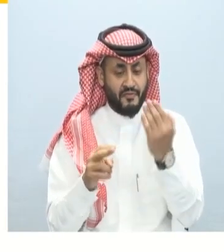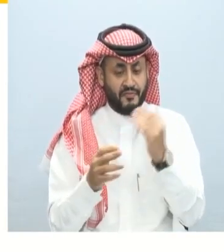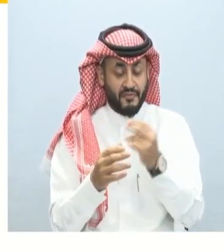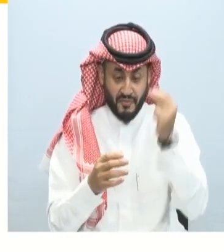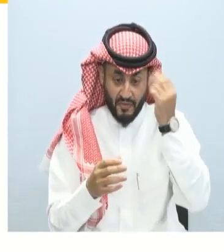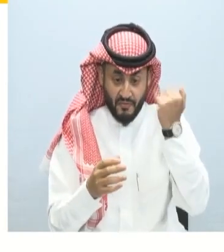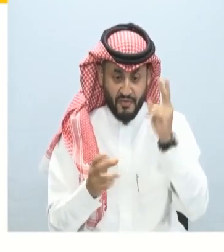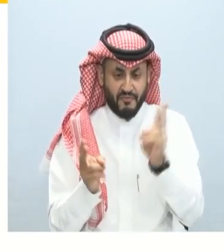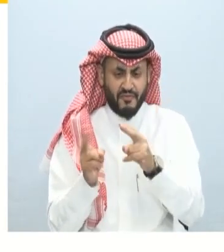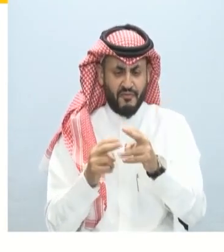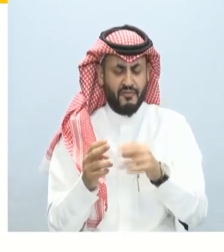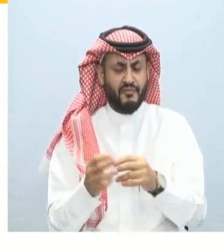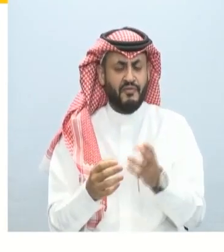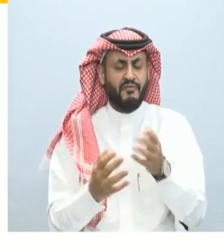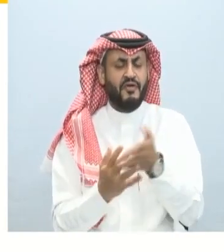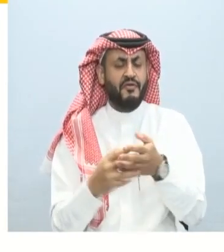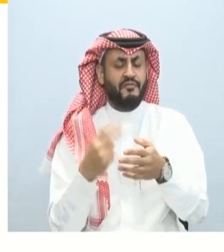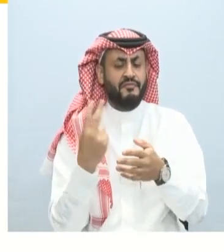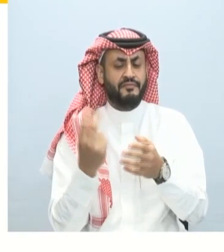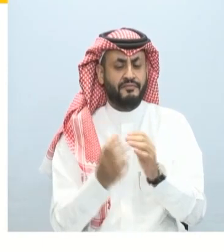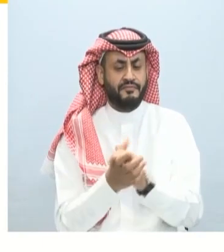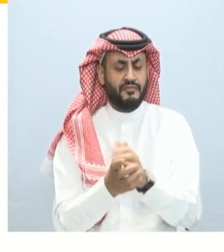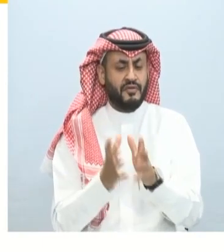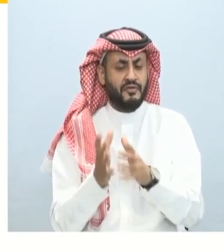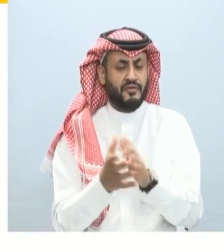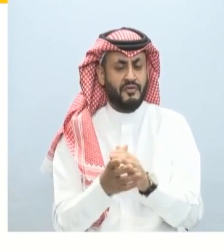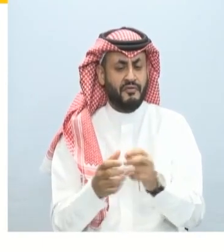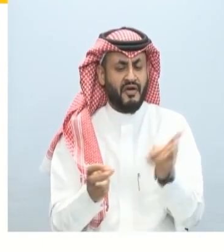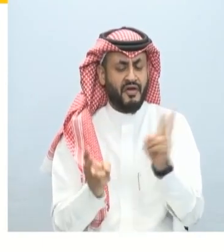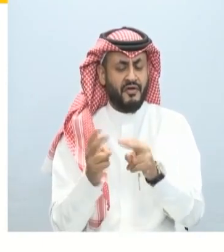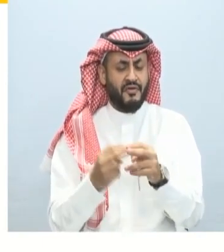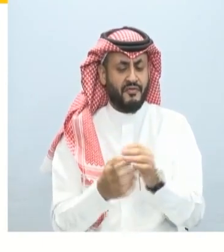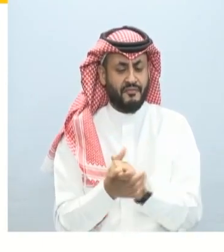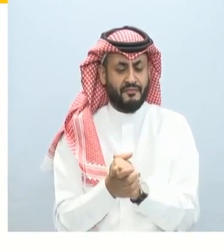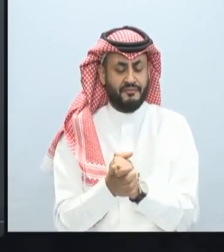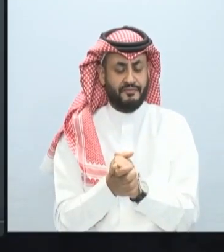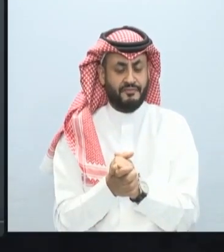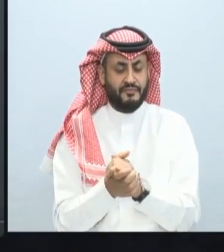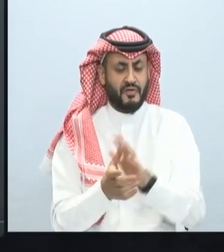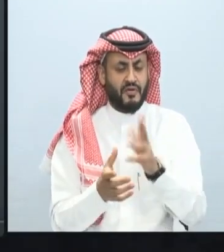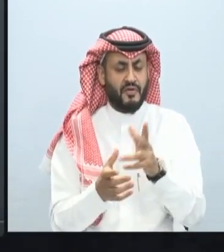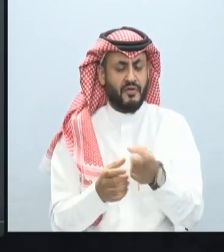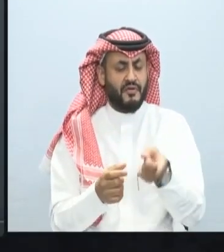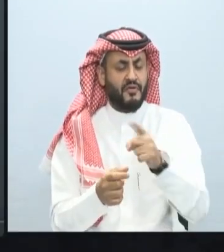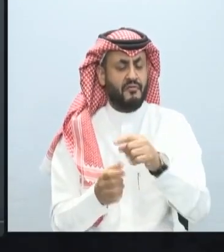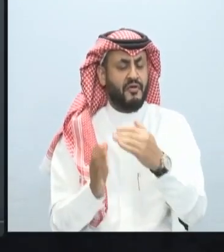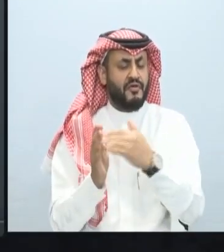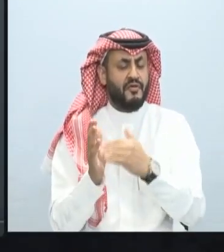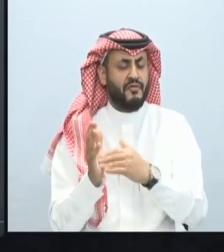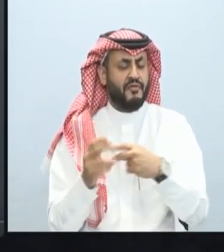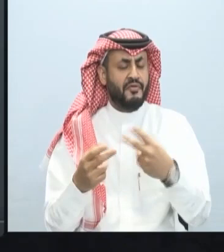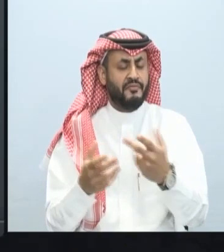the conversation that we took in Unit 2? We talked about discussion phrases here and what would be the options that we